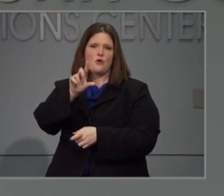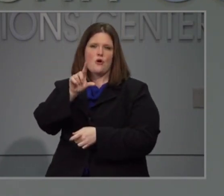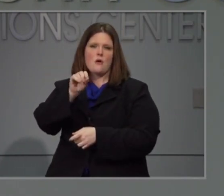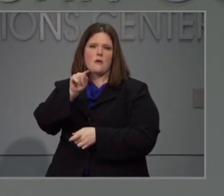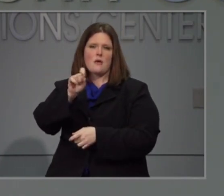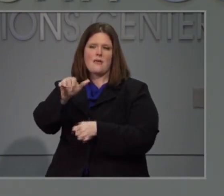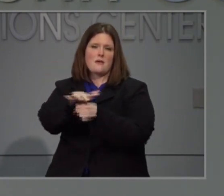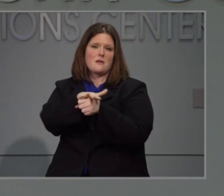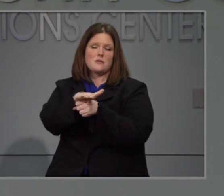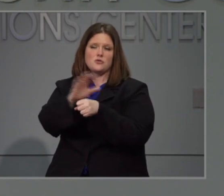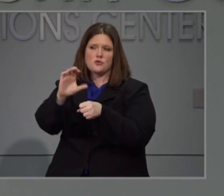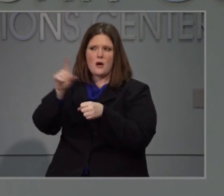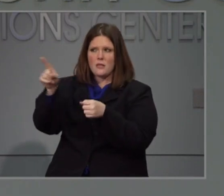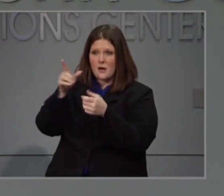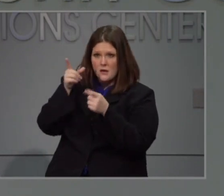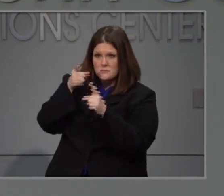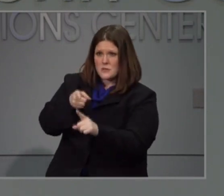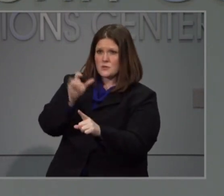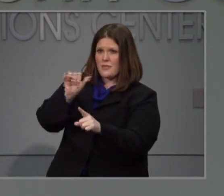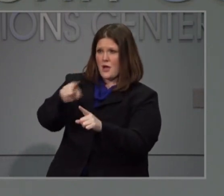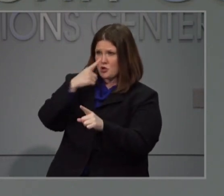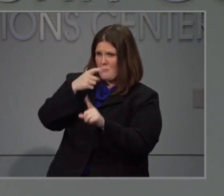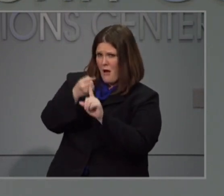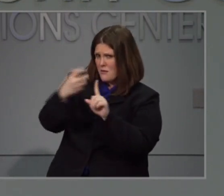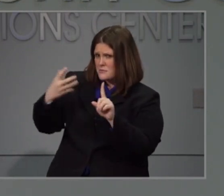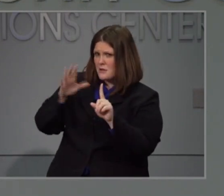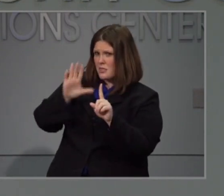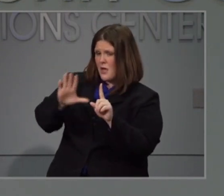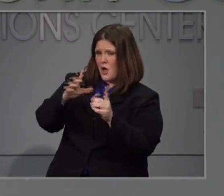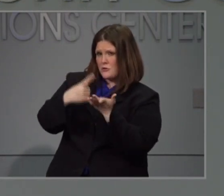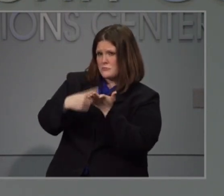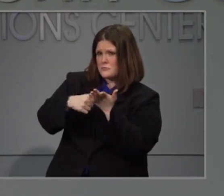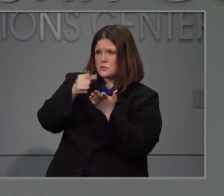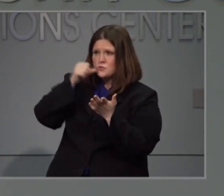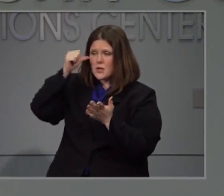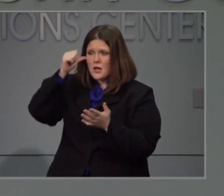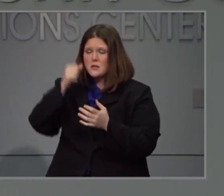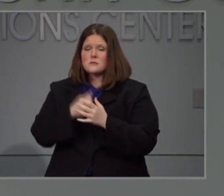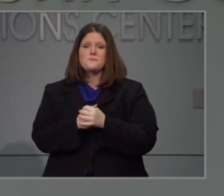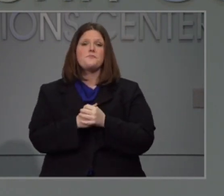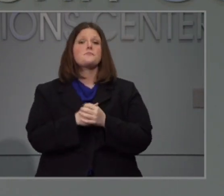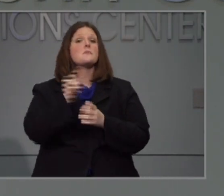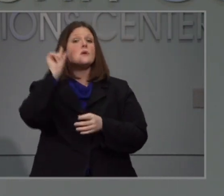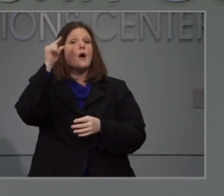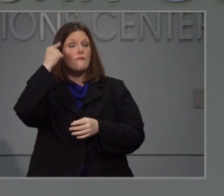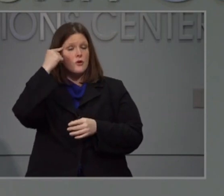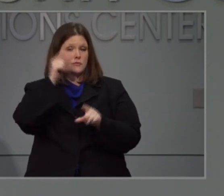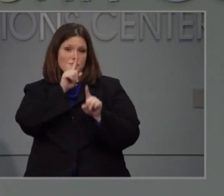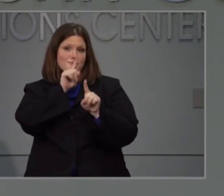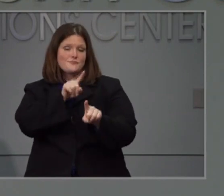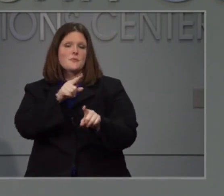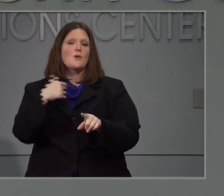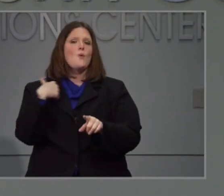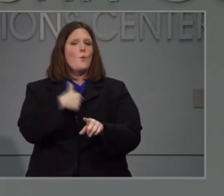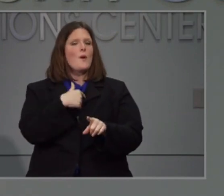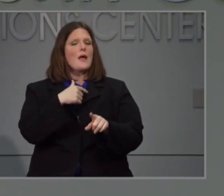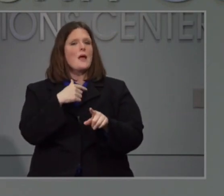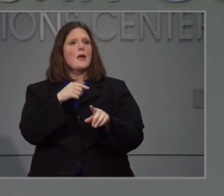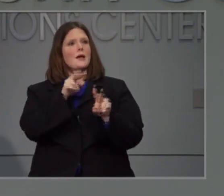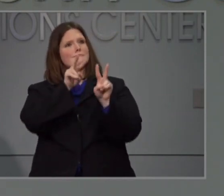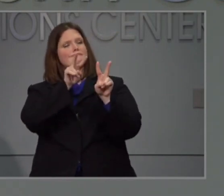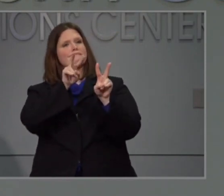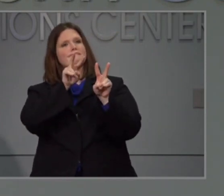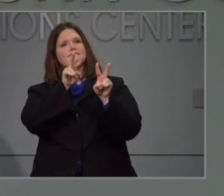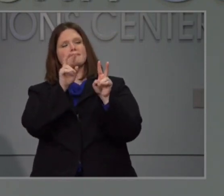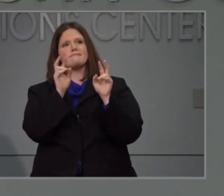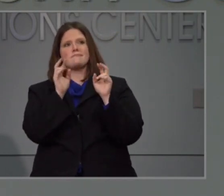schools, universities, or for that matter, offices to get back to normal? Well, first, we are hopeful that our schools and